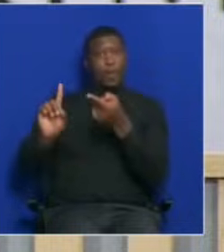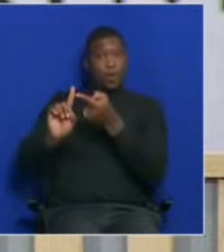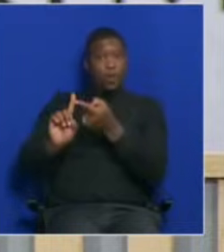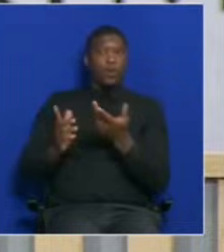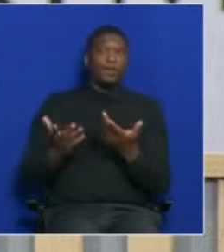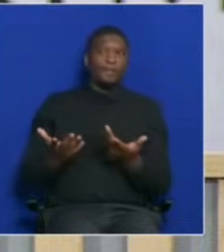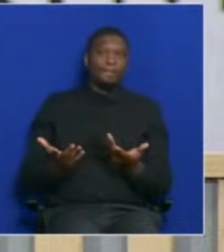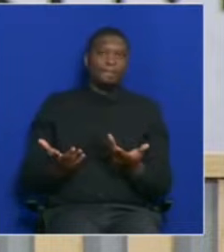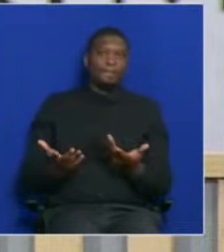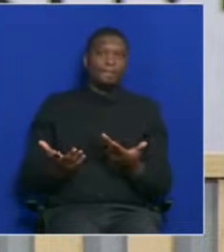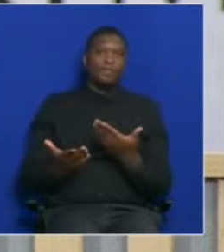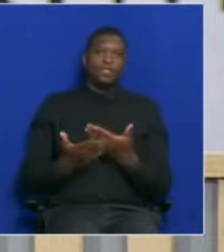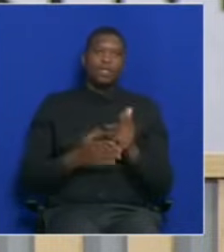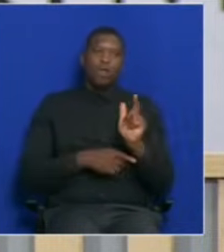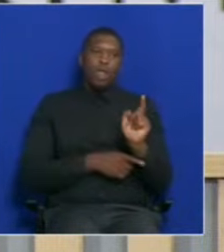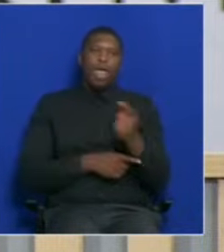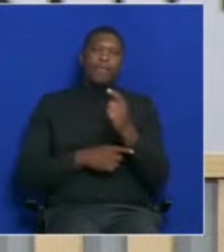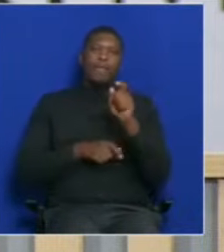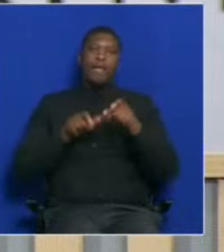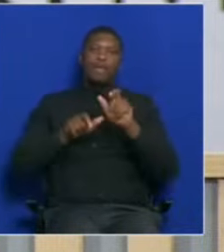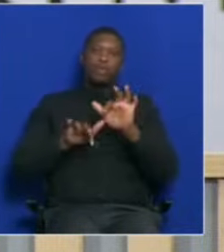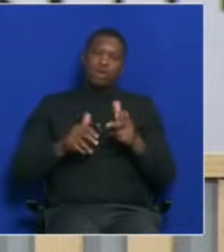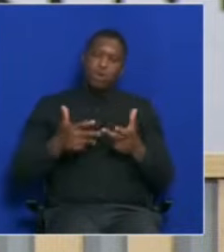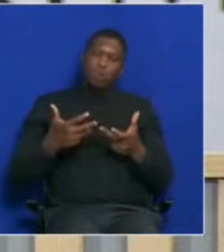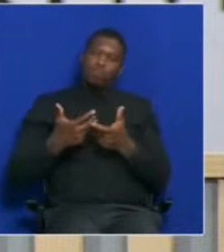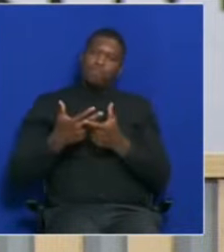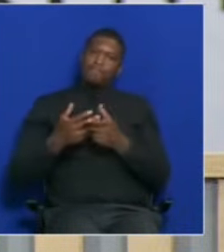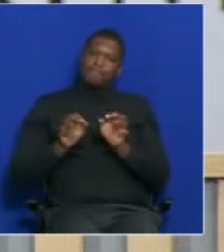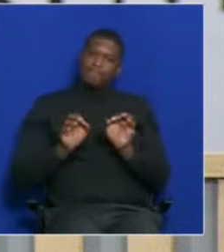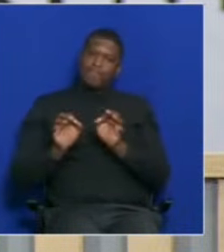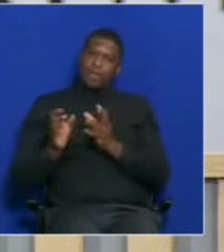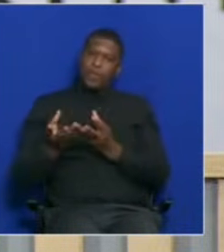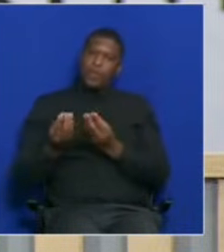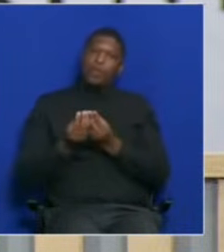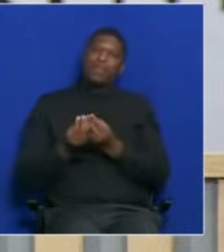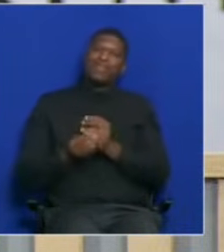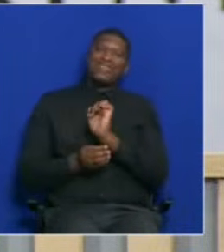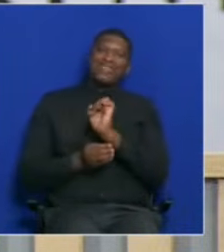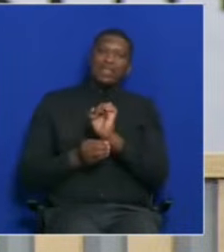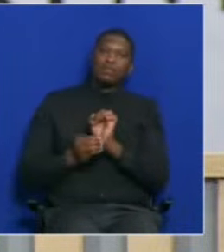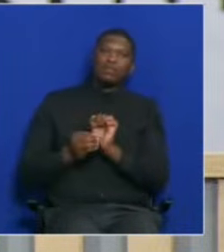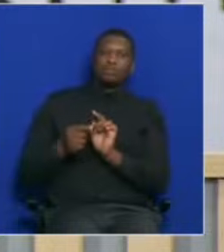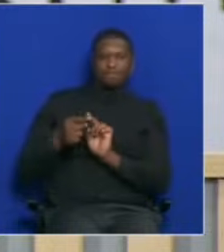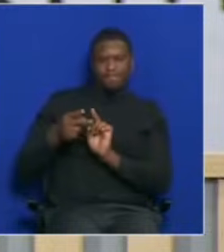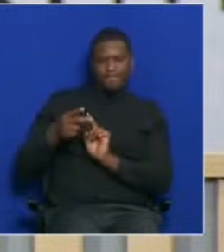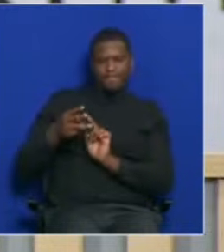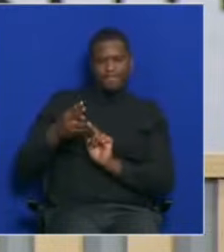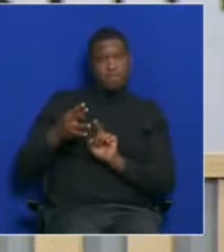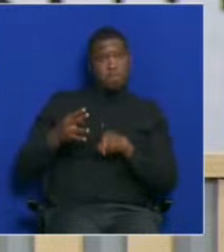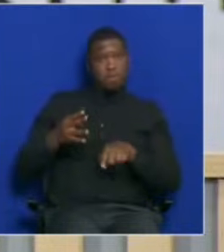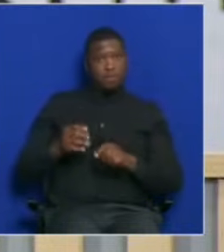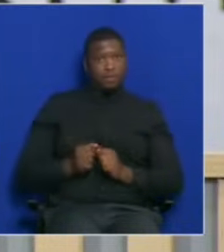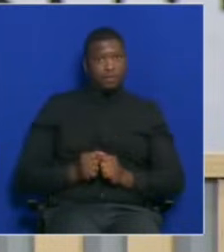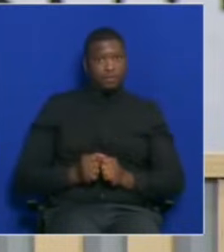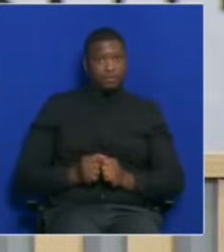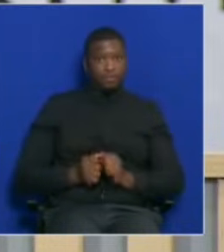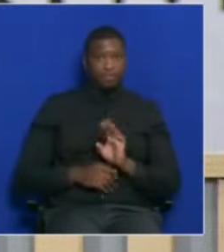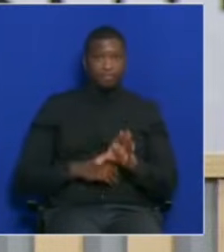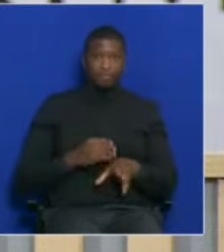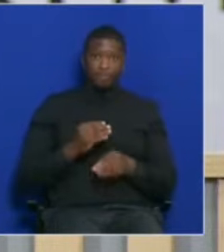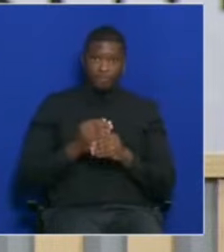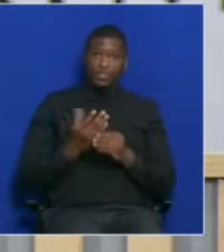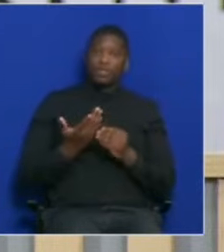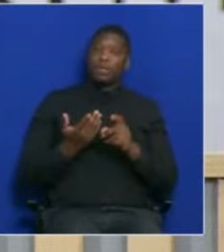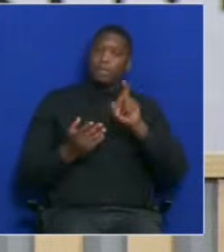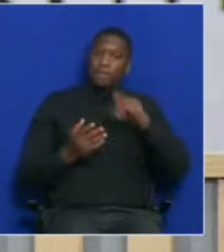everyone complies with its provisions without exception. And there's consequence. And there's